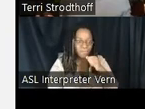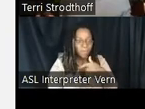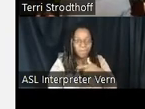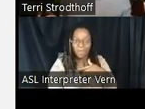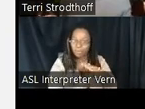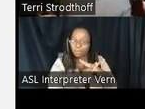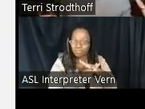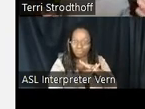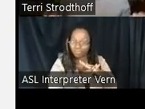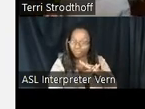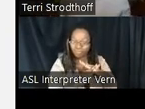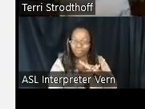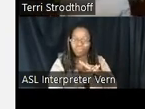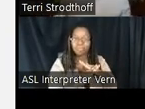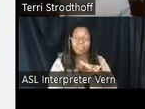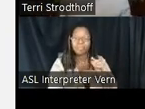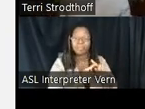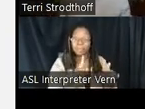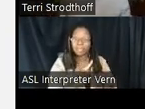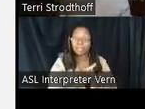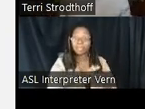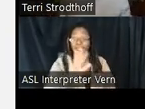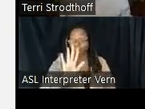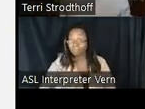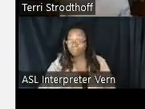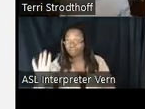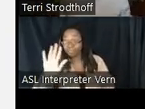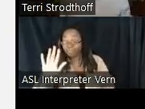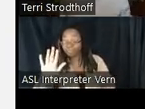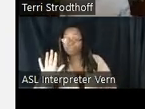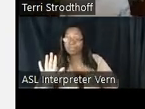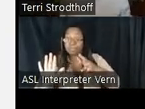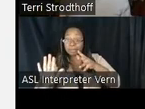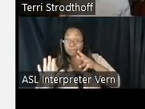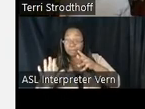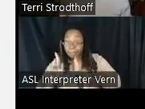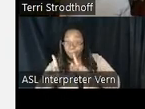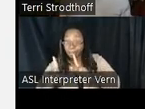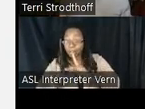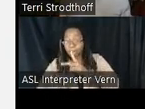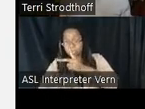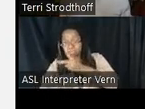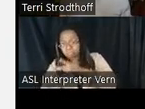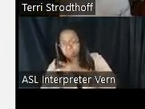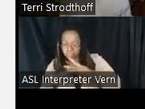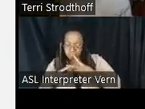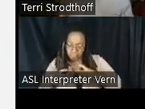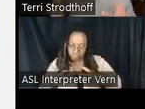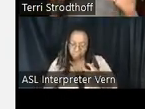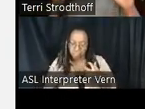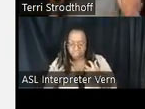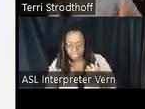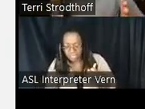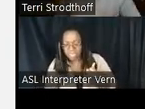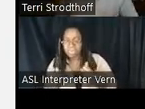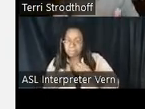world. Whereas if we land in a world where the people who are caring for us have done their own work, have healed from their own pain,